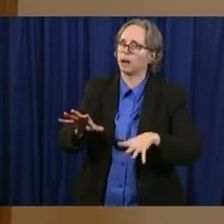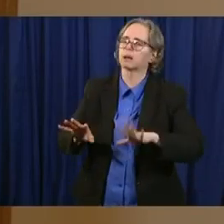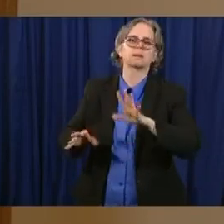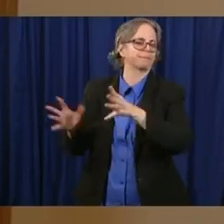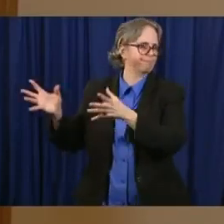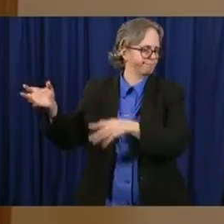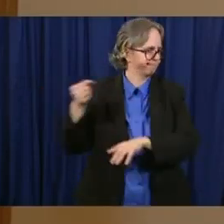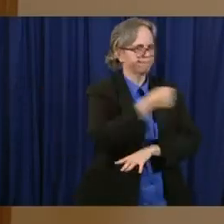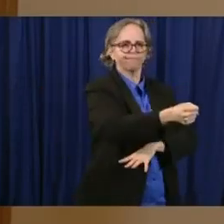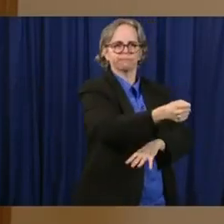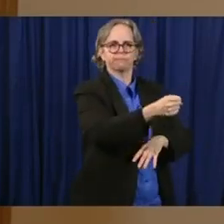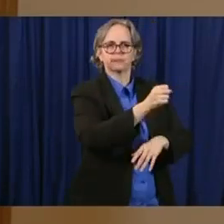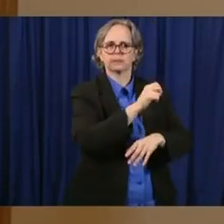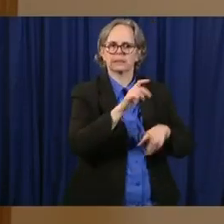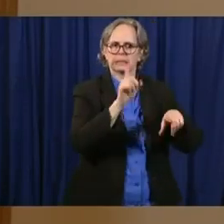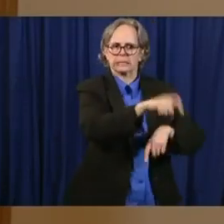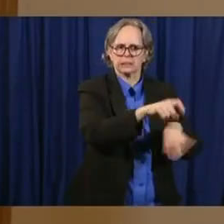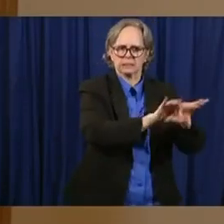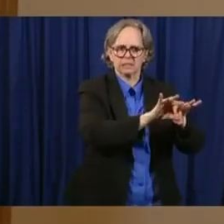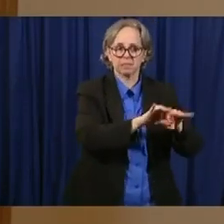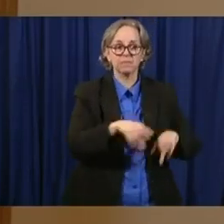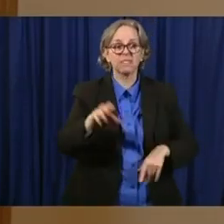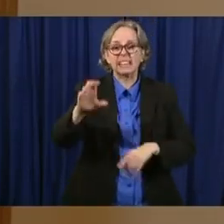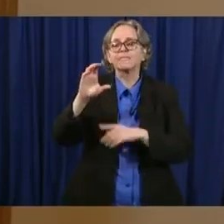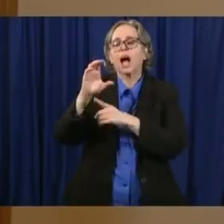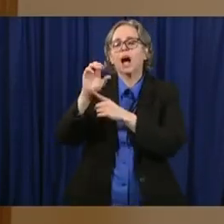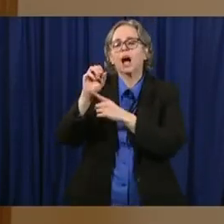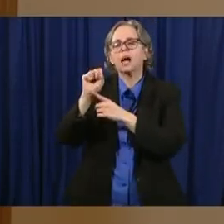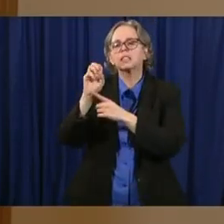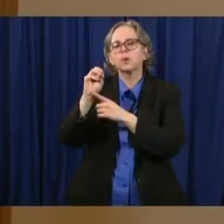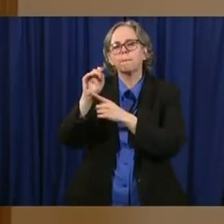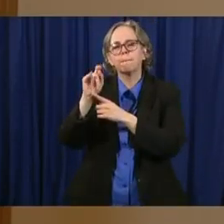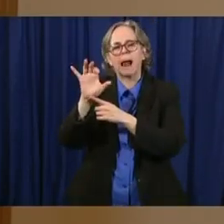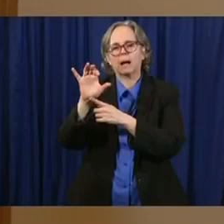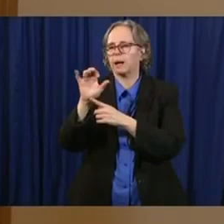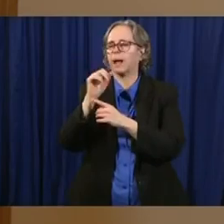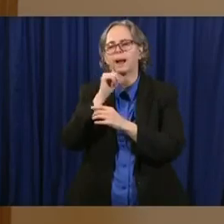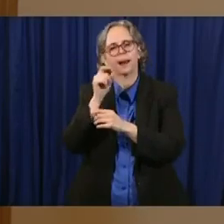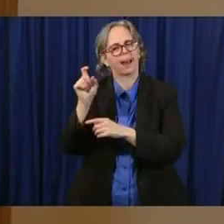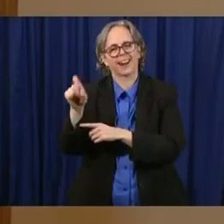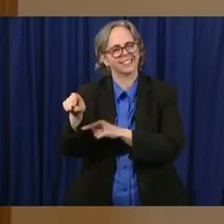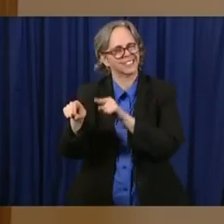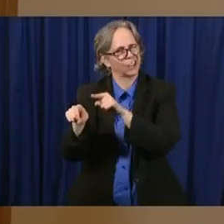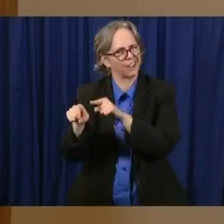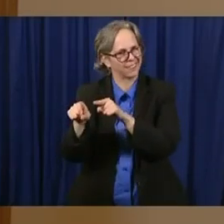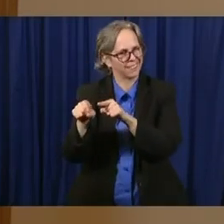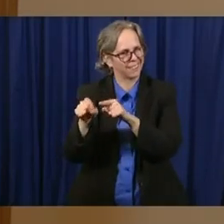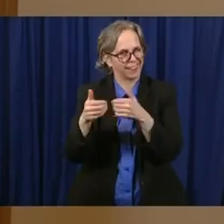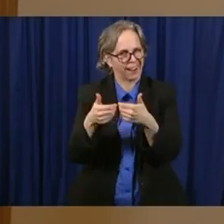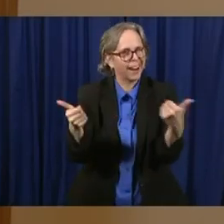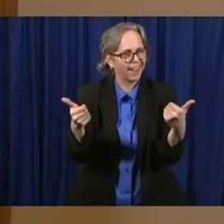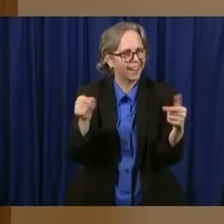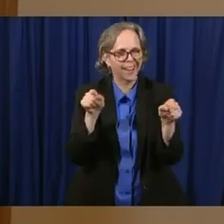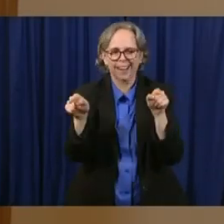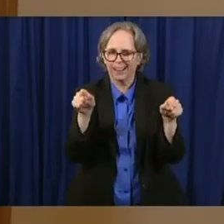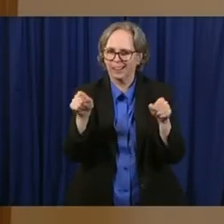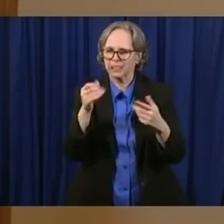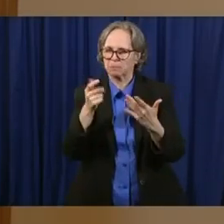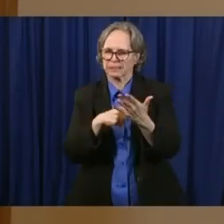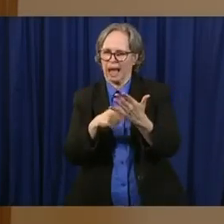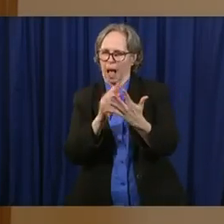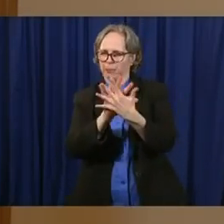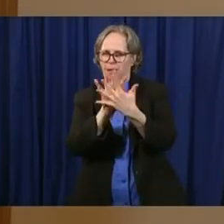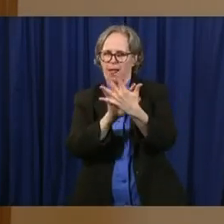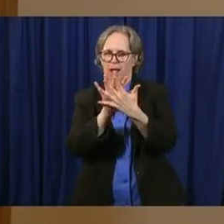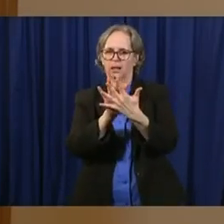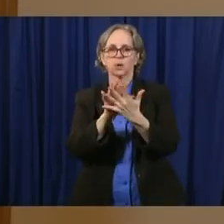between there. And if somebody has extreme pain or worsening conditions, we need to reevaluate that patient. So let's look